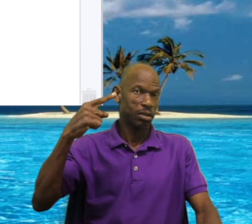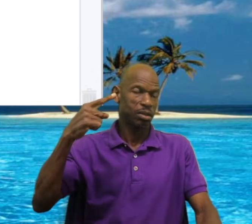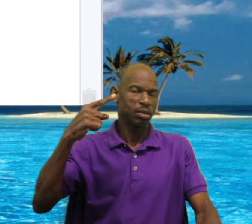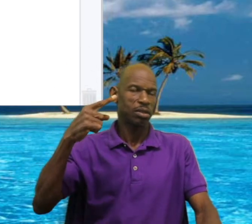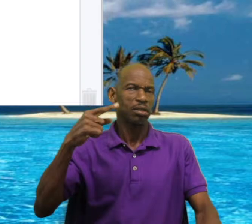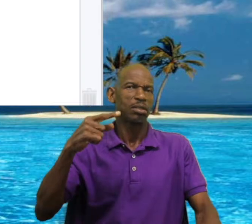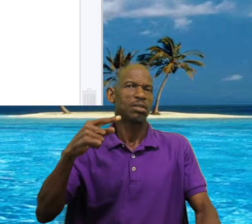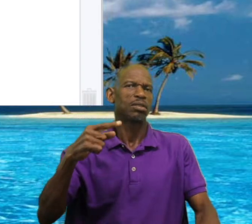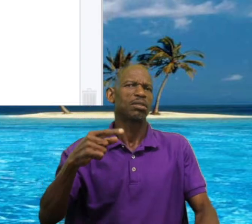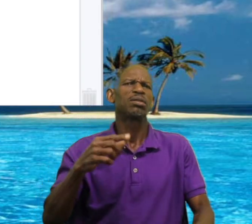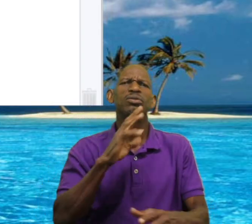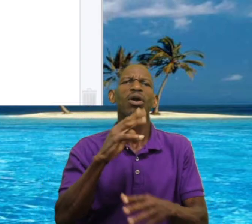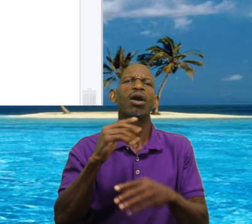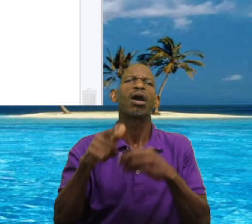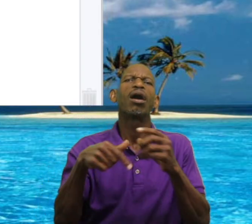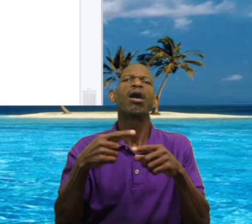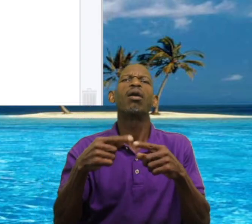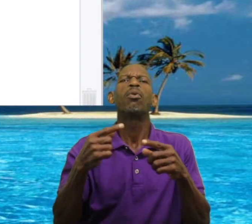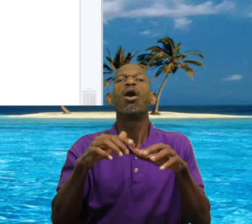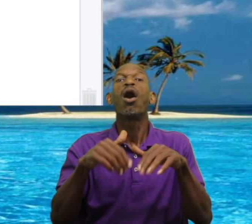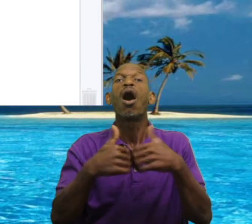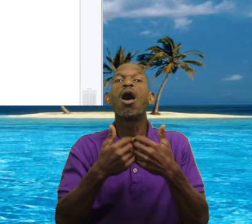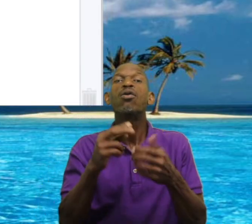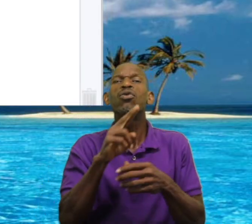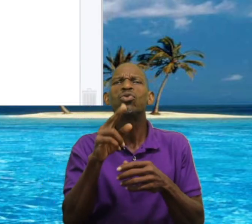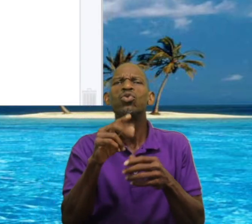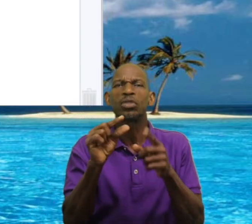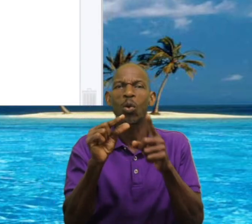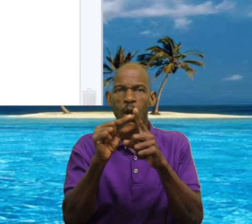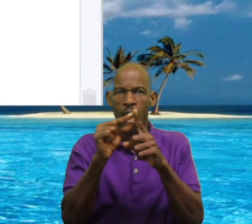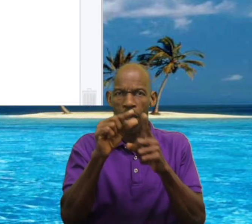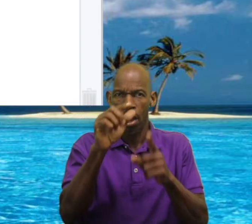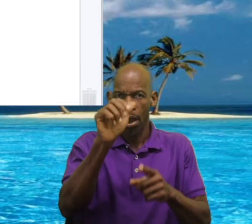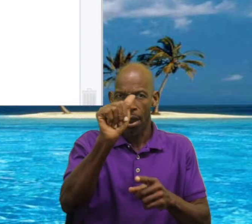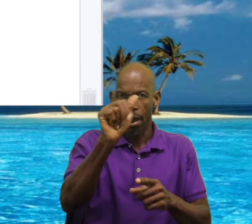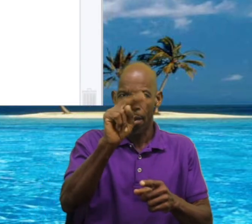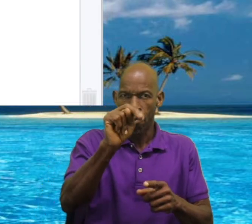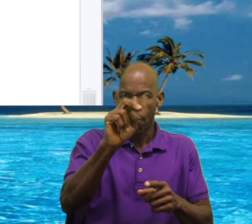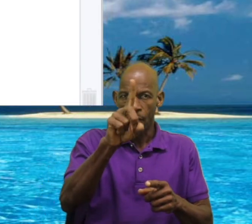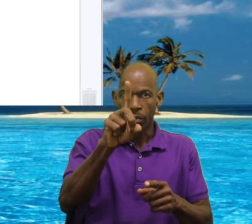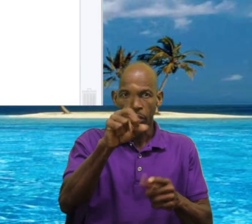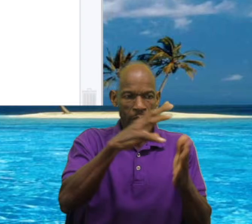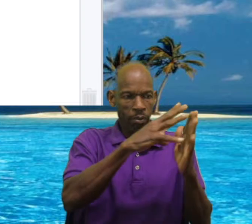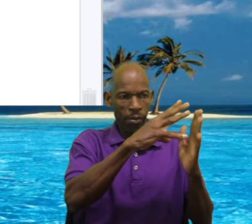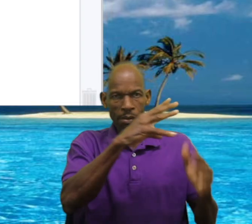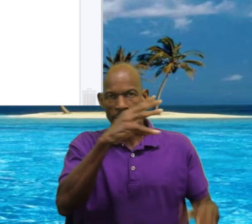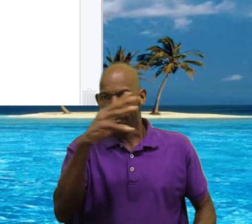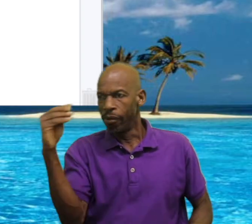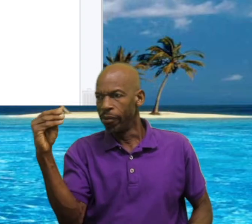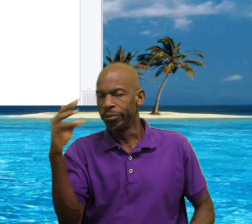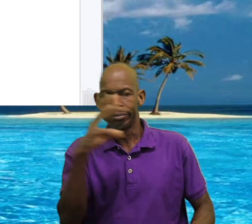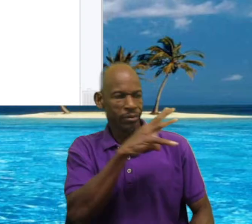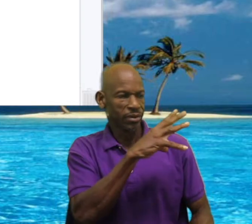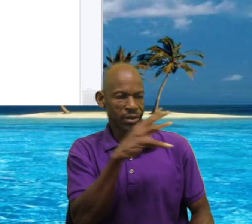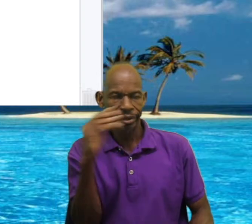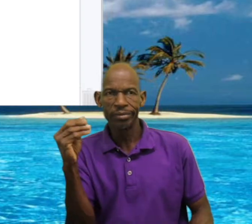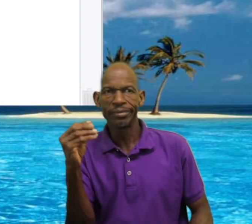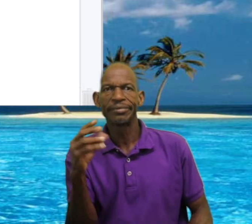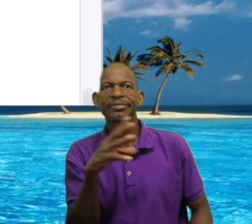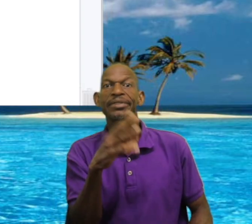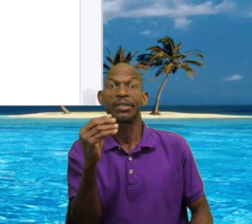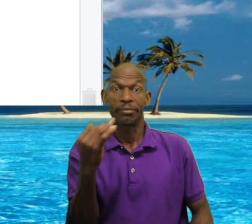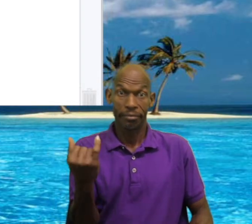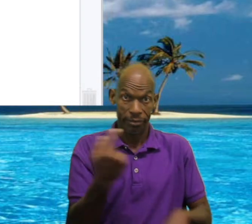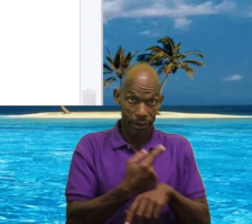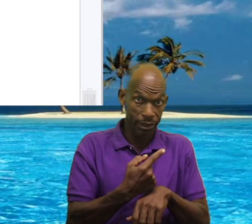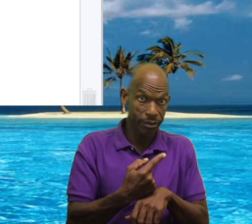adding. So we learned how to use and we are going to but also today to understand how to use